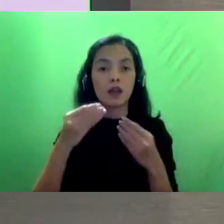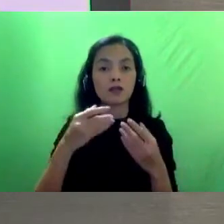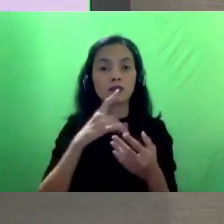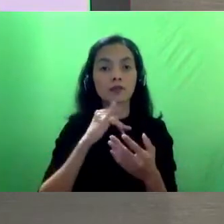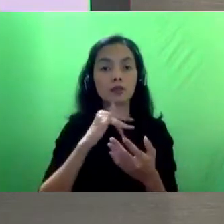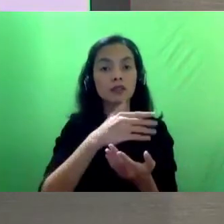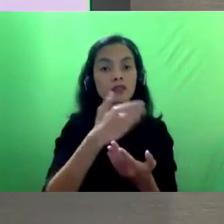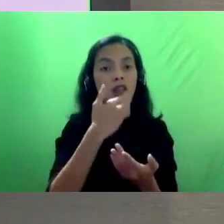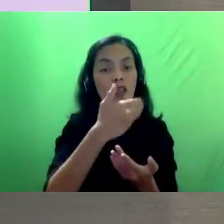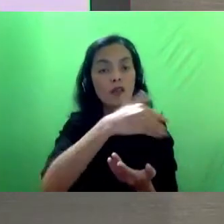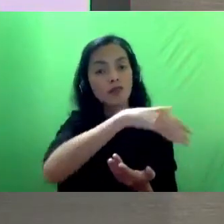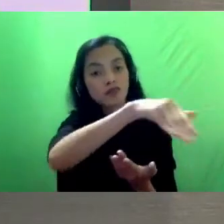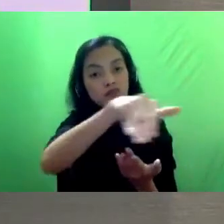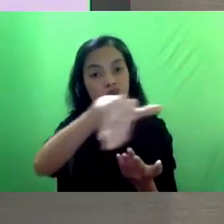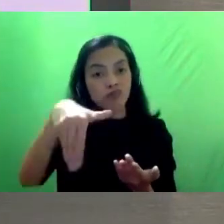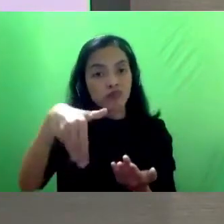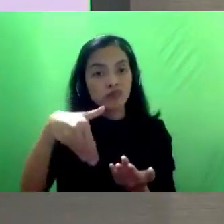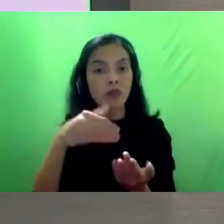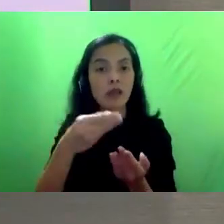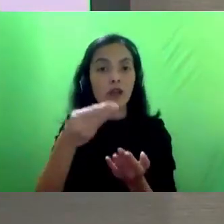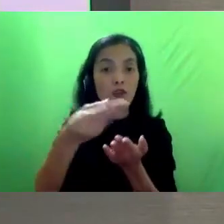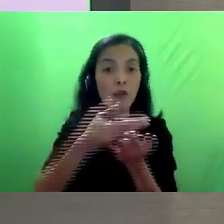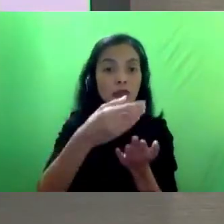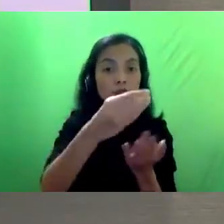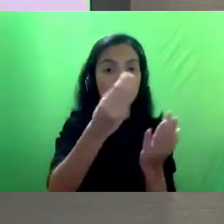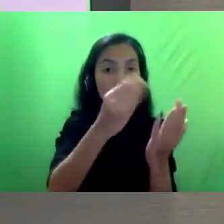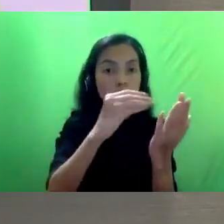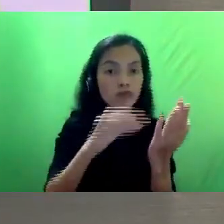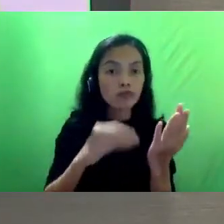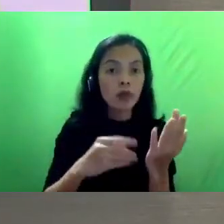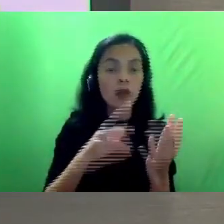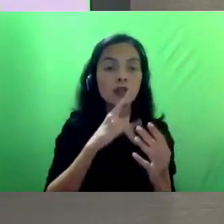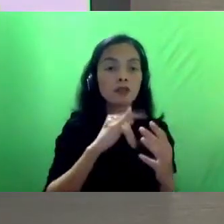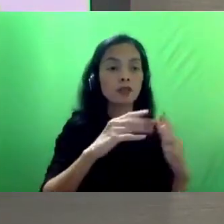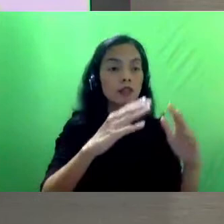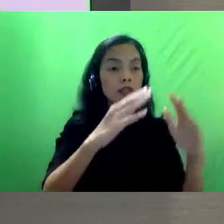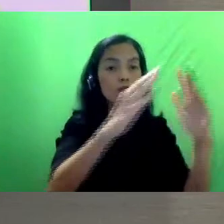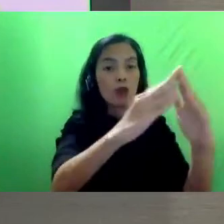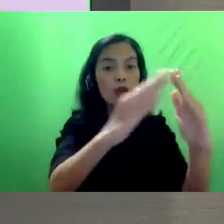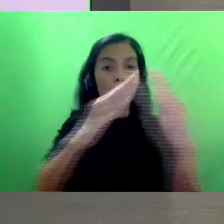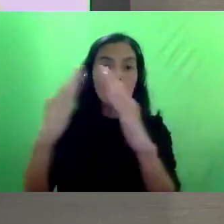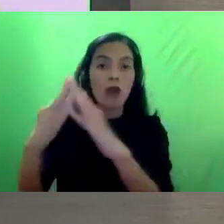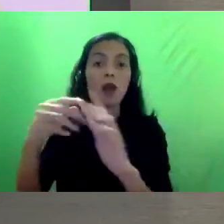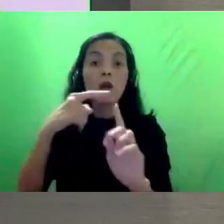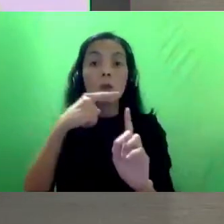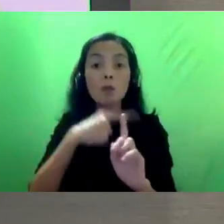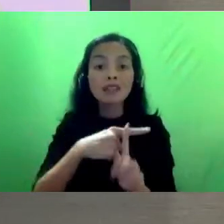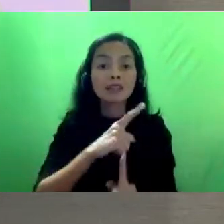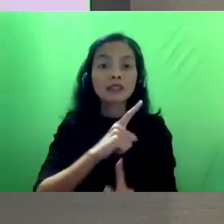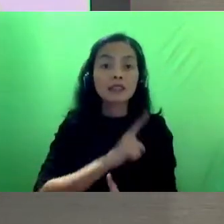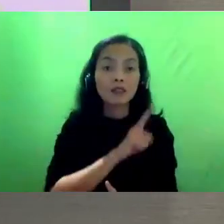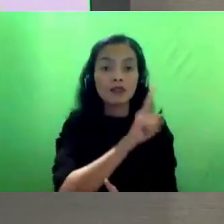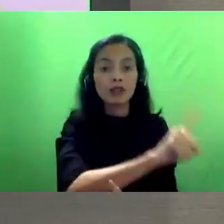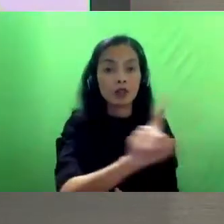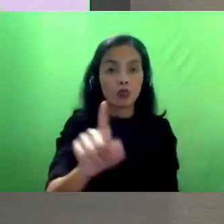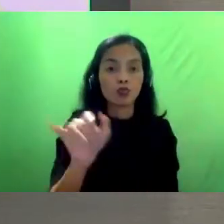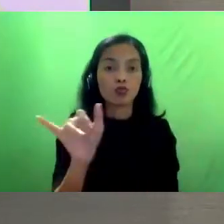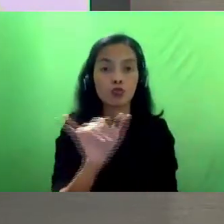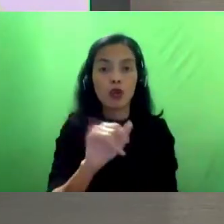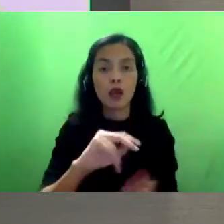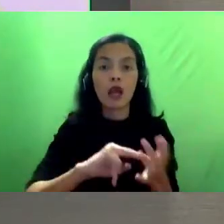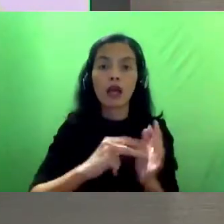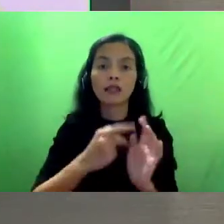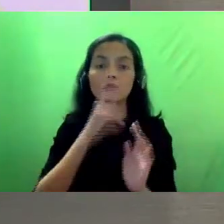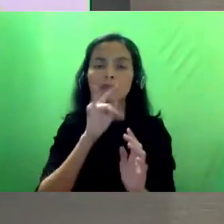yes, collect information at the household level, but also at the individual level. So it's just like, basically it's just like Susenas, Pak